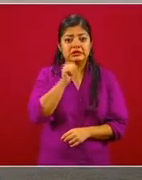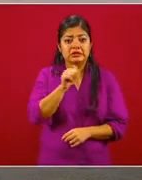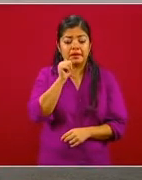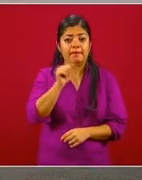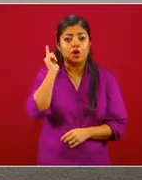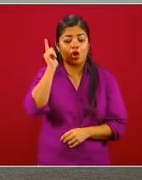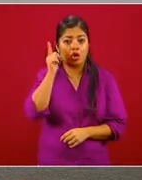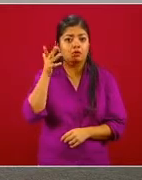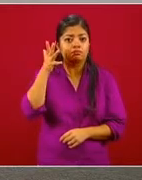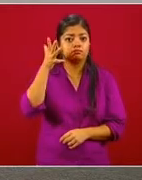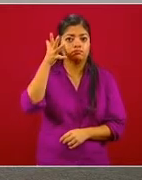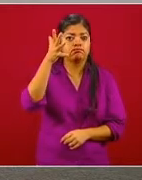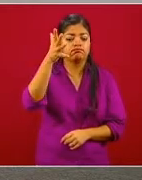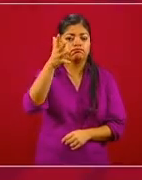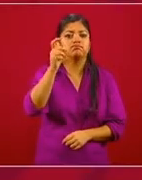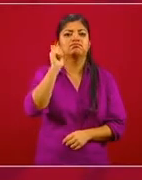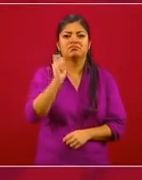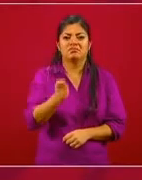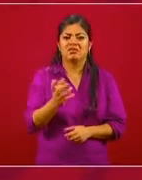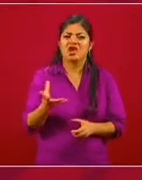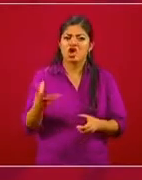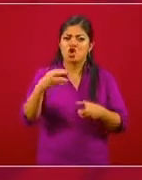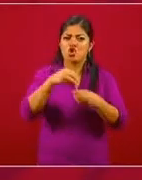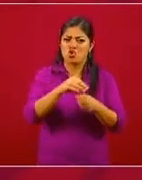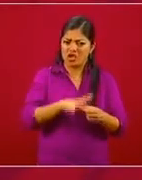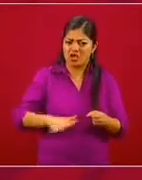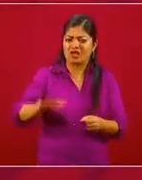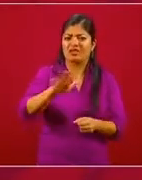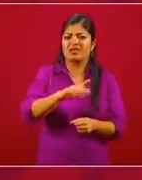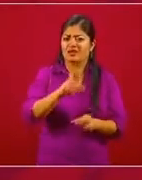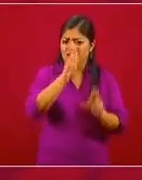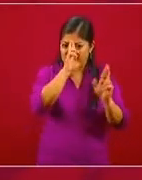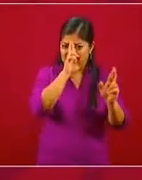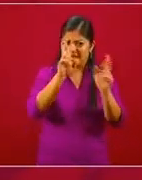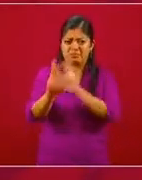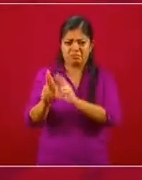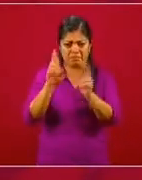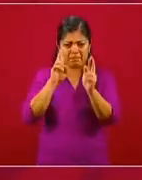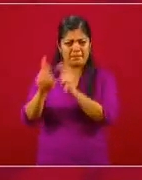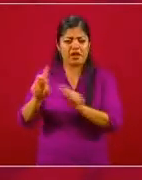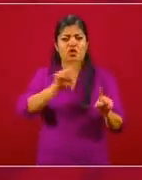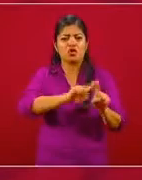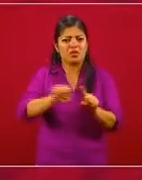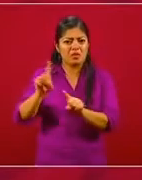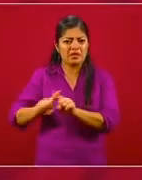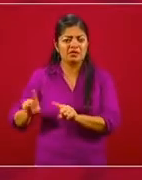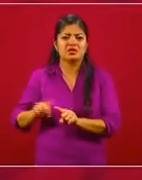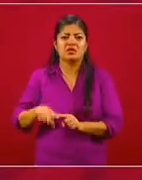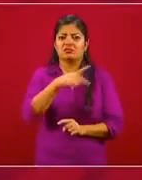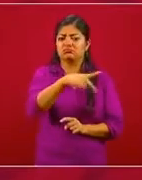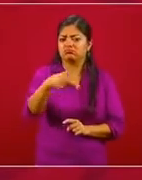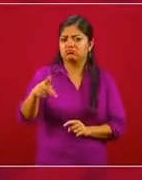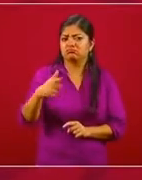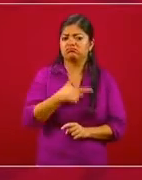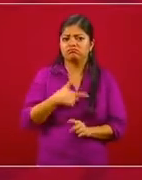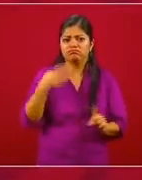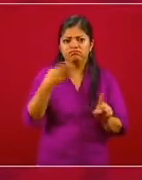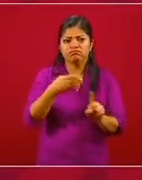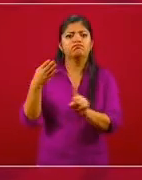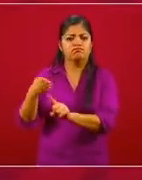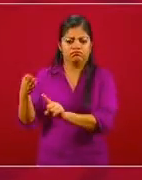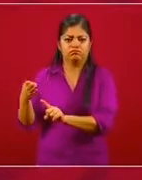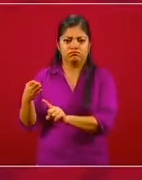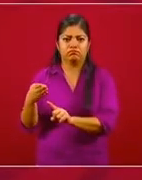identity. I hope that we can continue to build a very inclusive society that respects diversity of